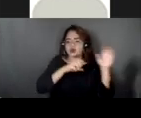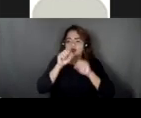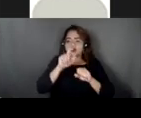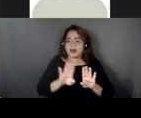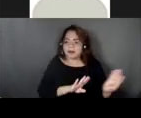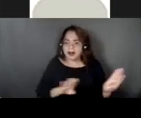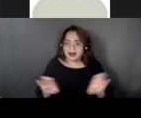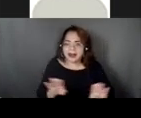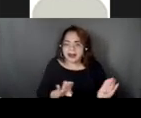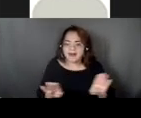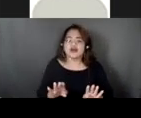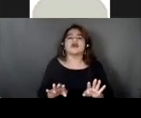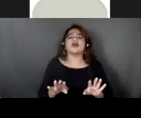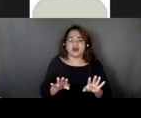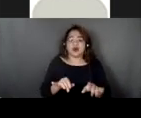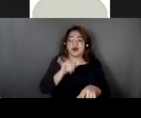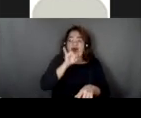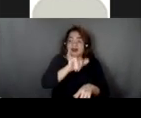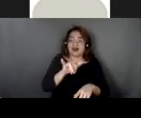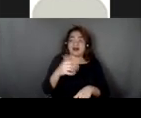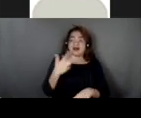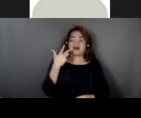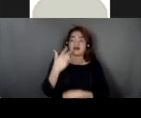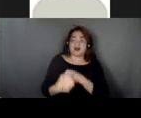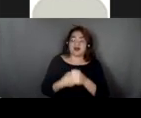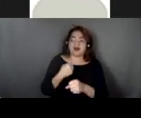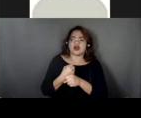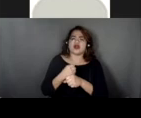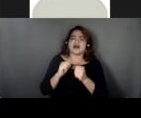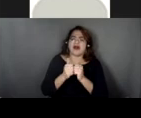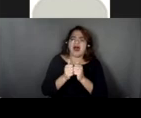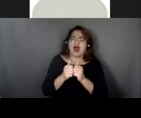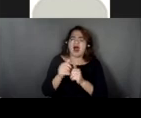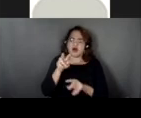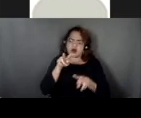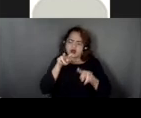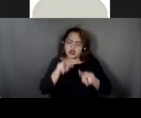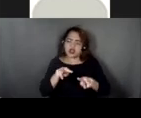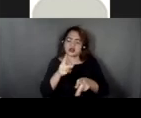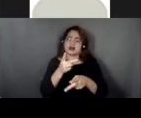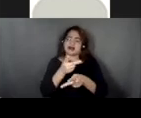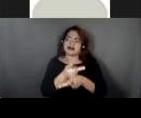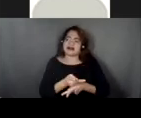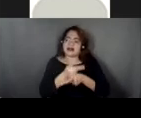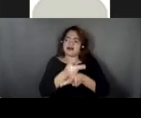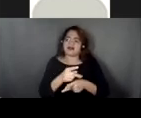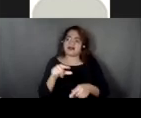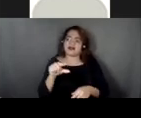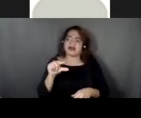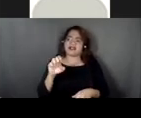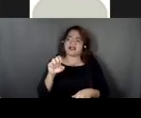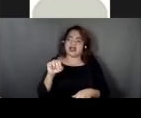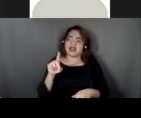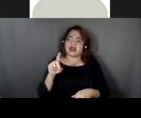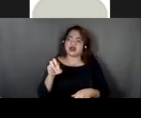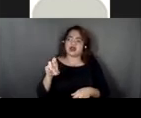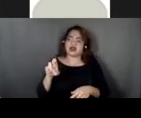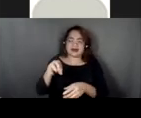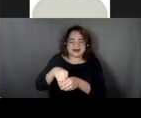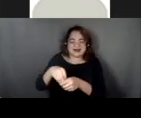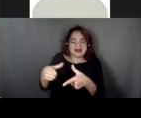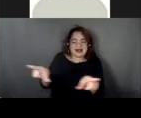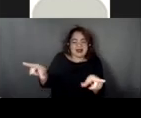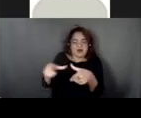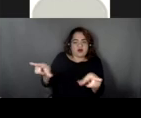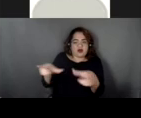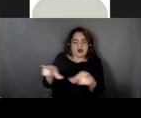And this has been available for about 3 years, and we're moving now to making it required training throughout our